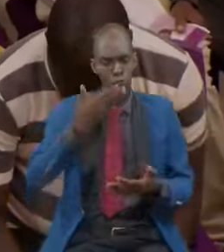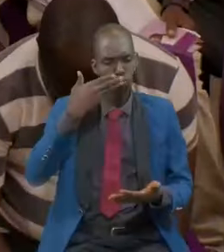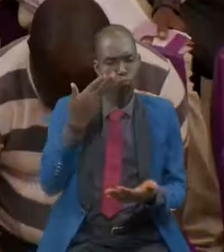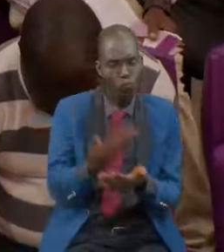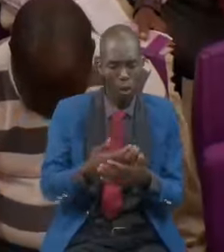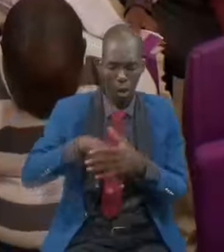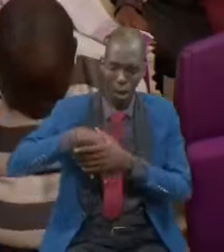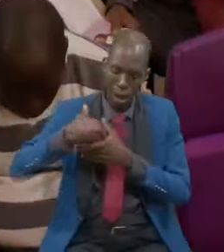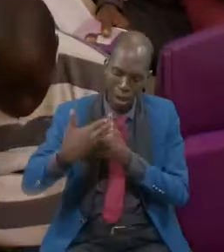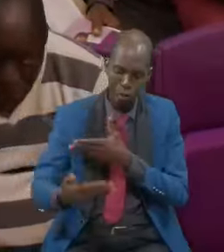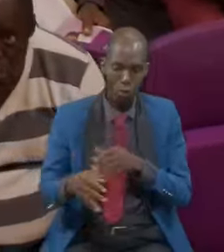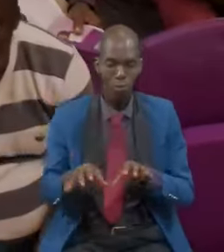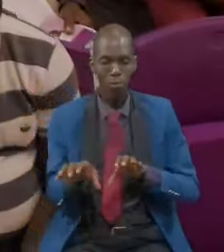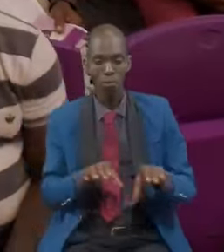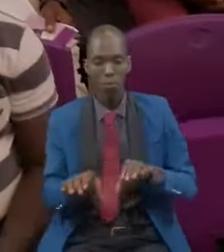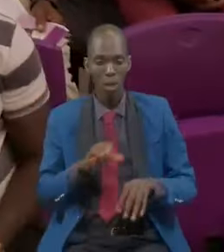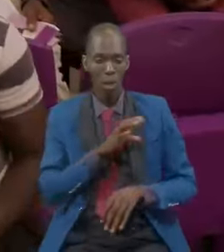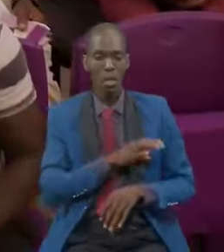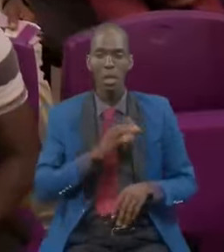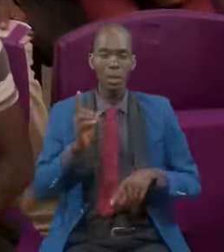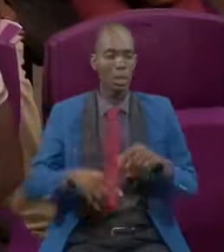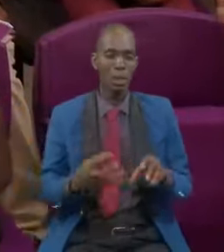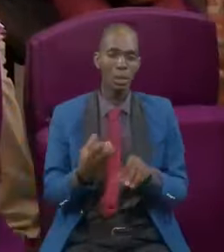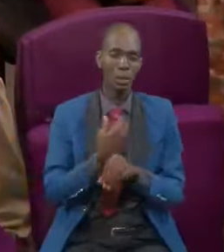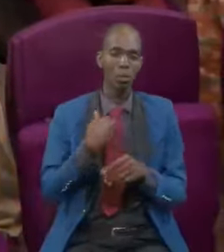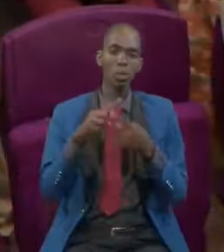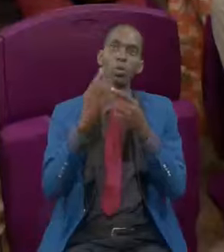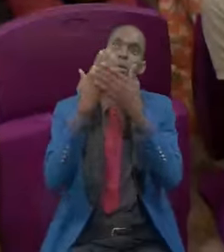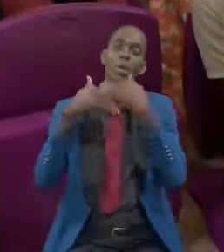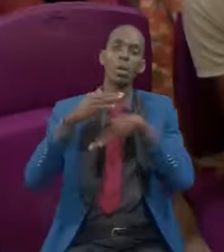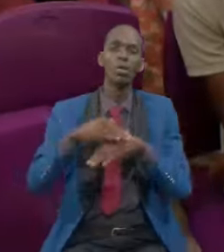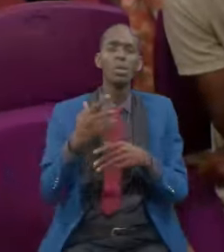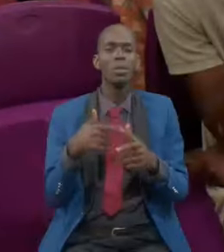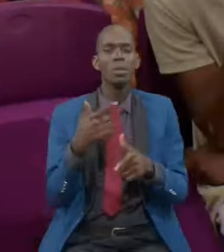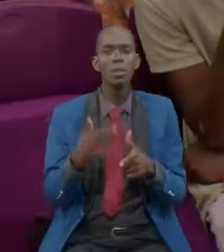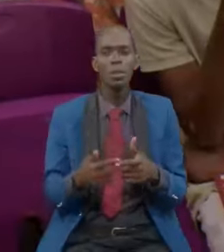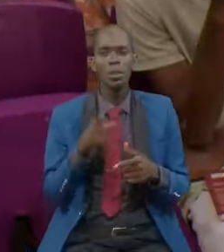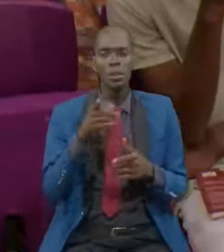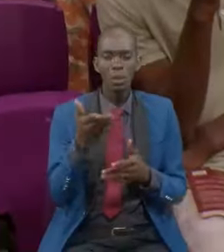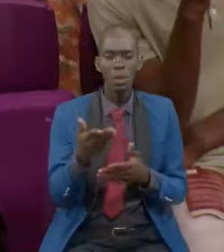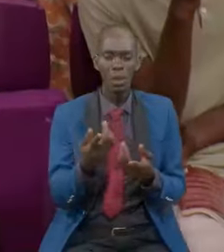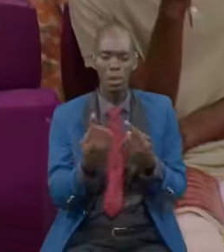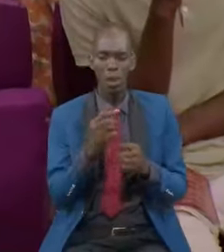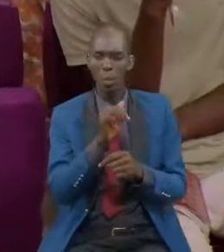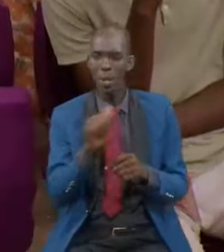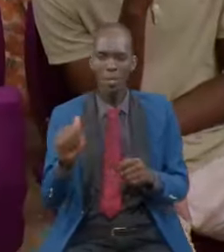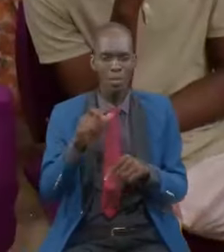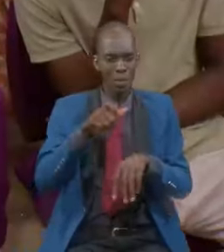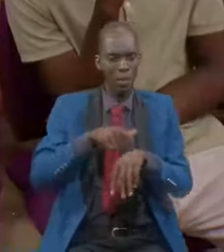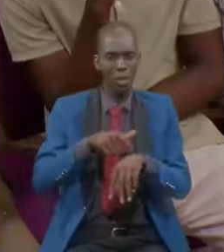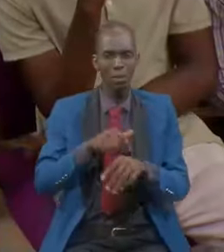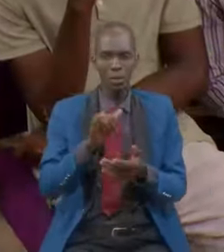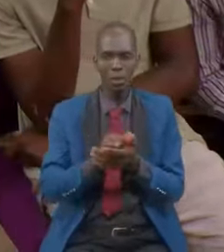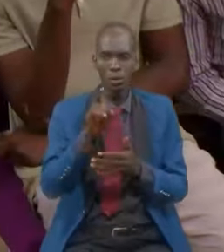exterior will not take me to heaven. And then you come at a definite time and you bend before